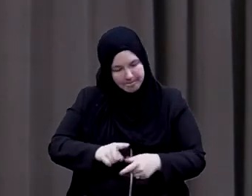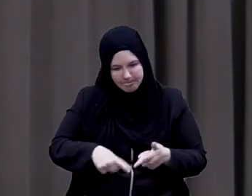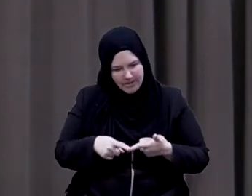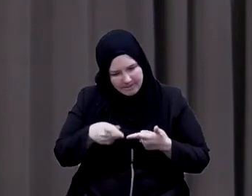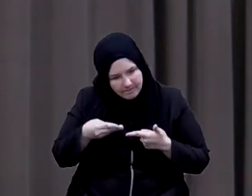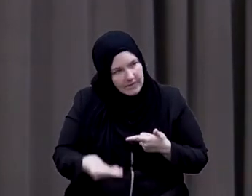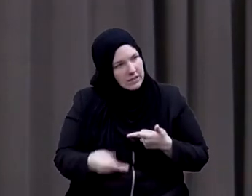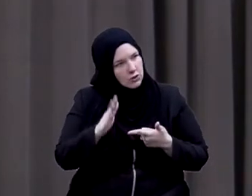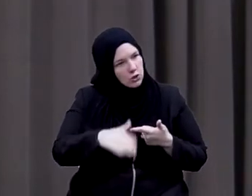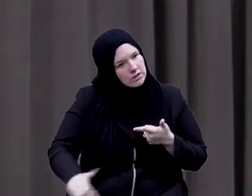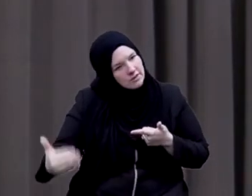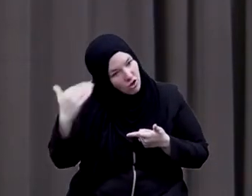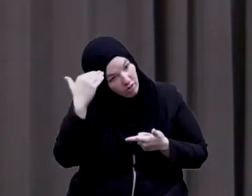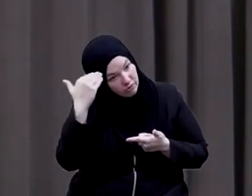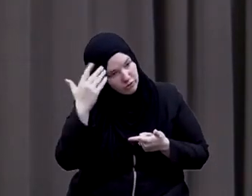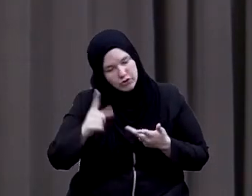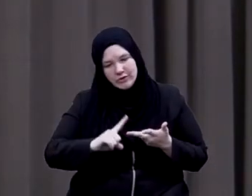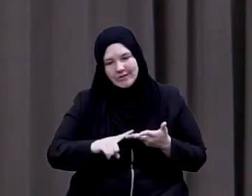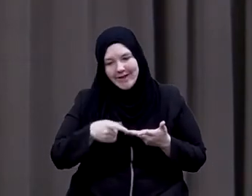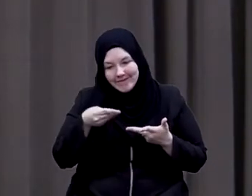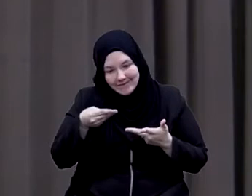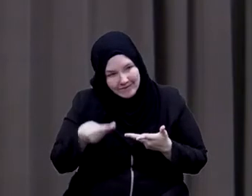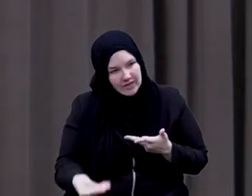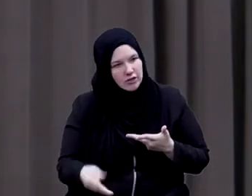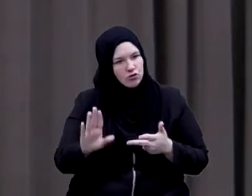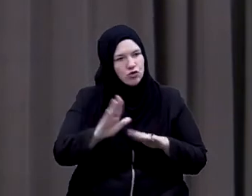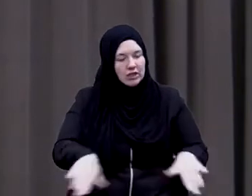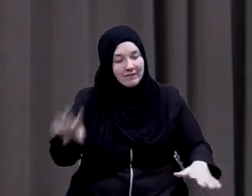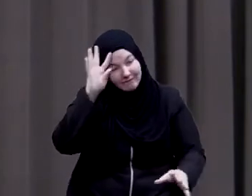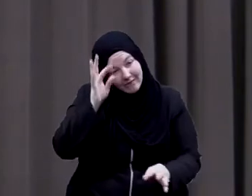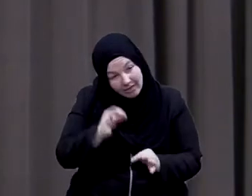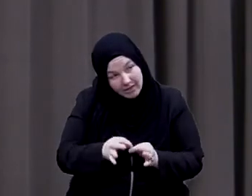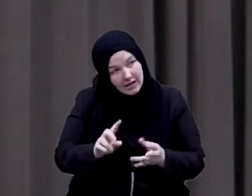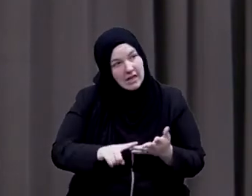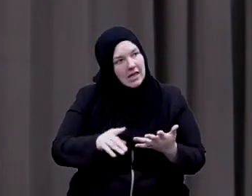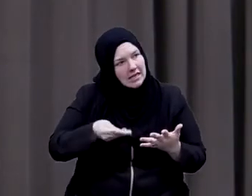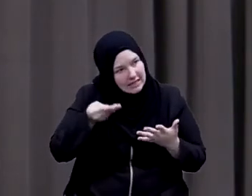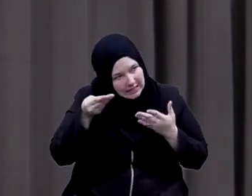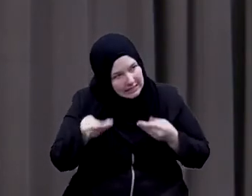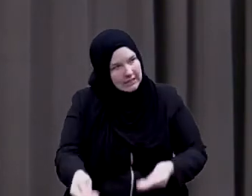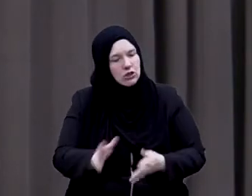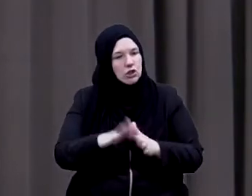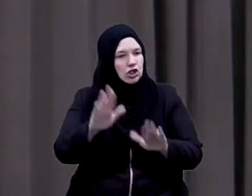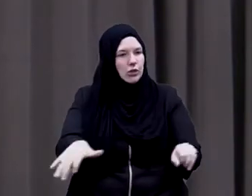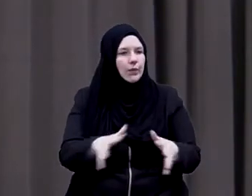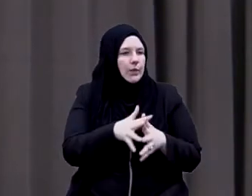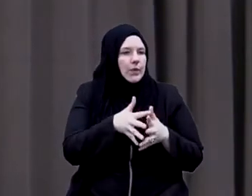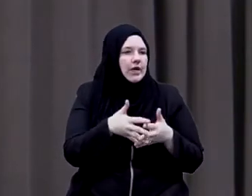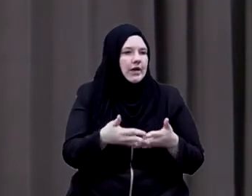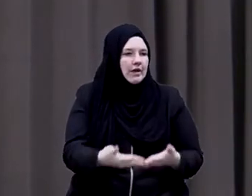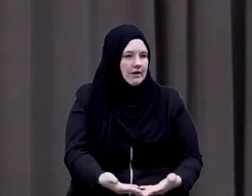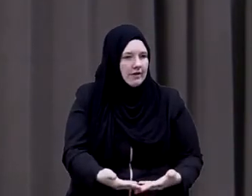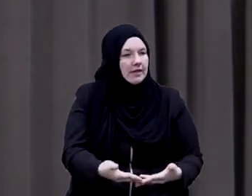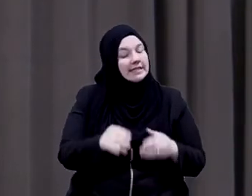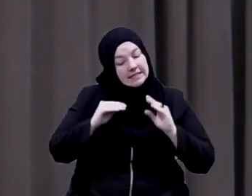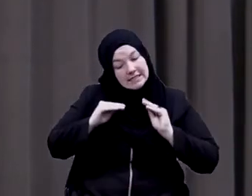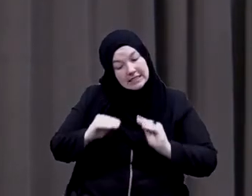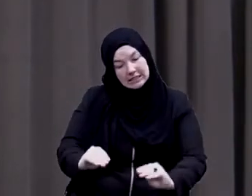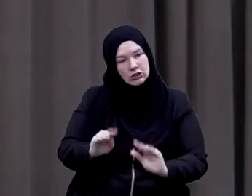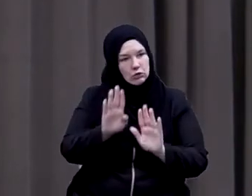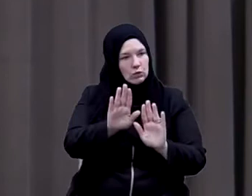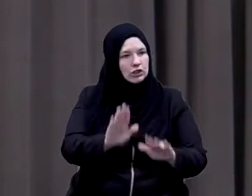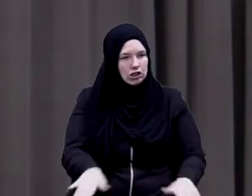knowledge. Give your children faith. Give your children the Quran. Teach your